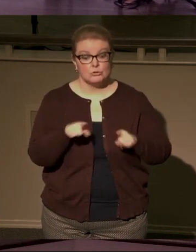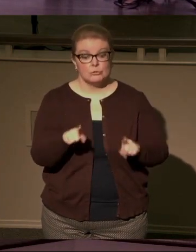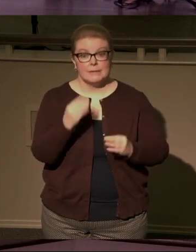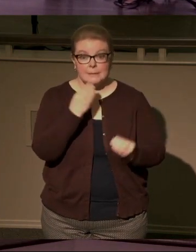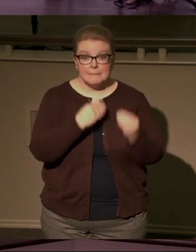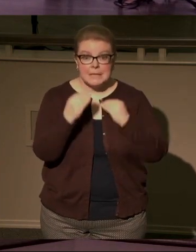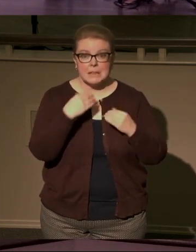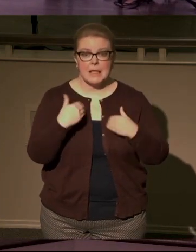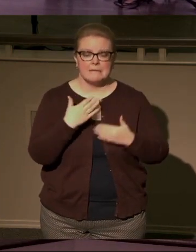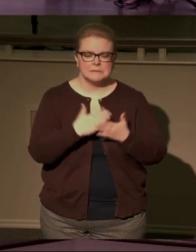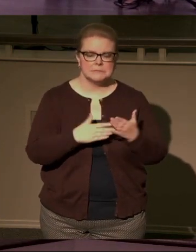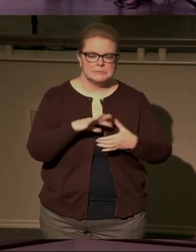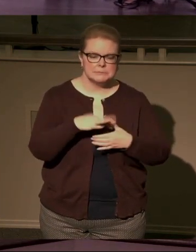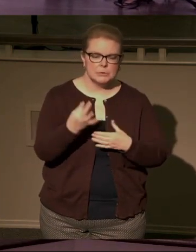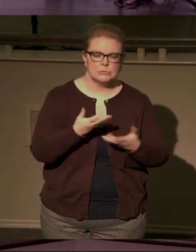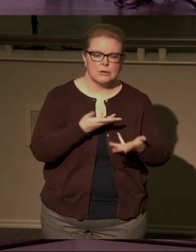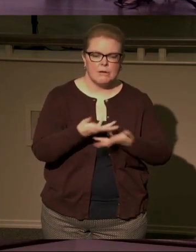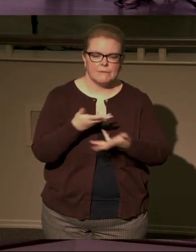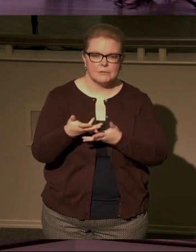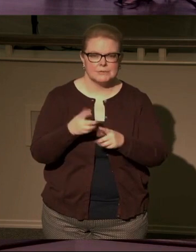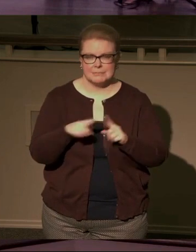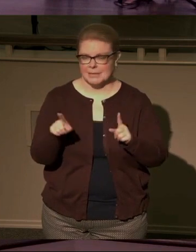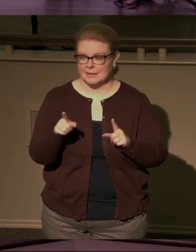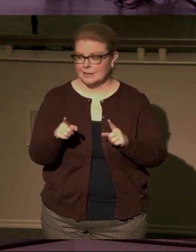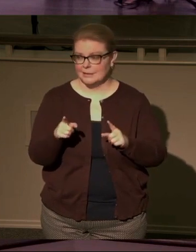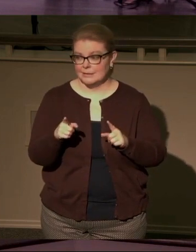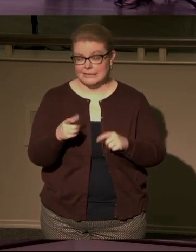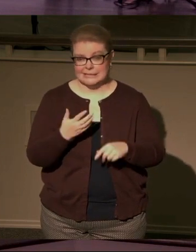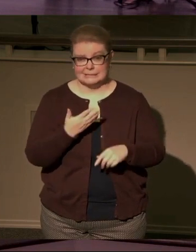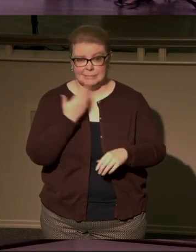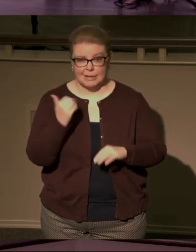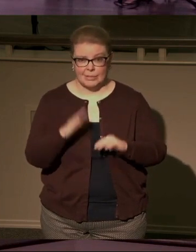have some spiritual conversation, but listen, it's way better than Taco Bell.